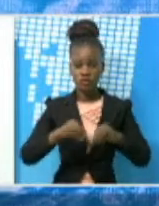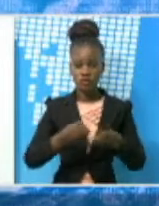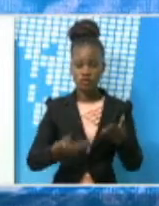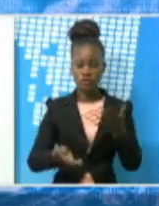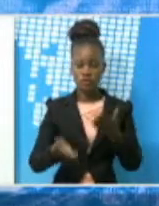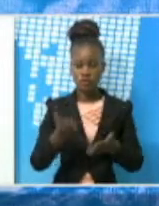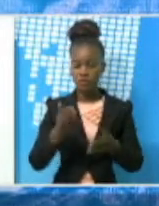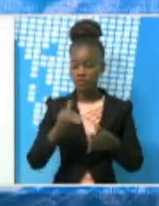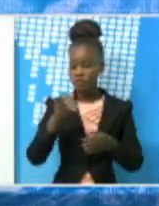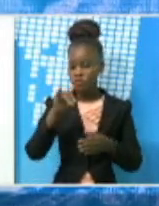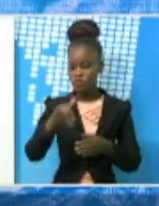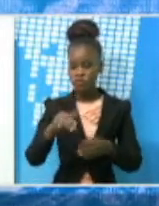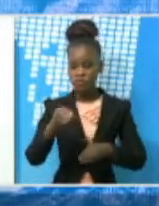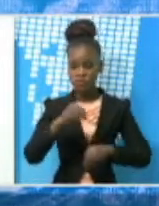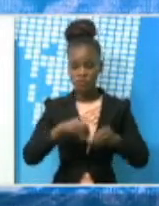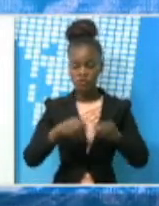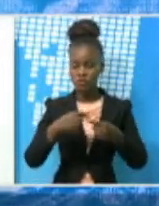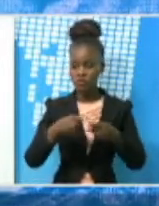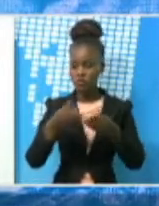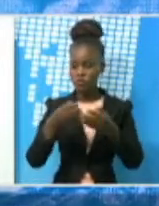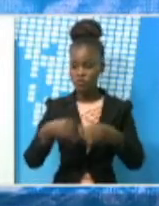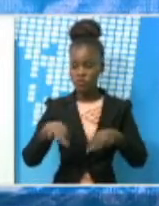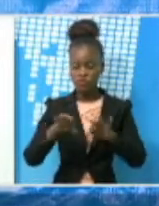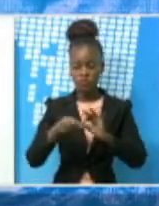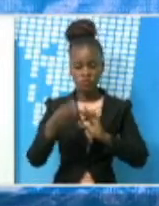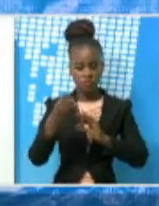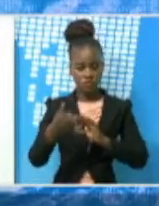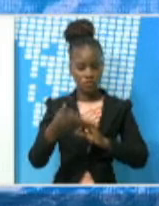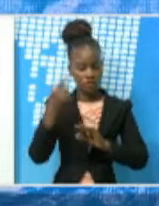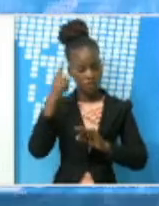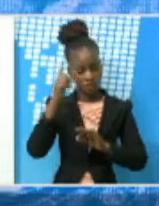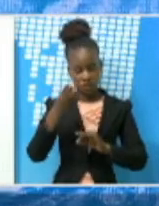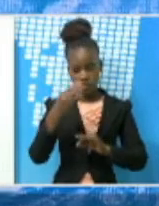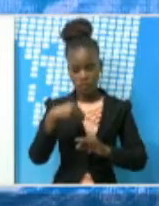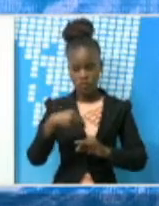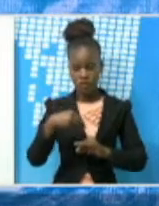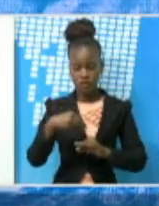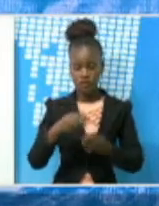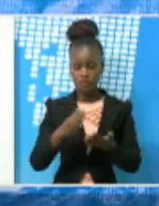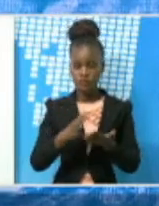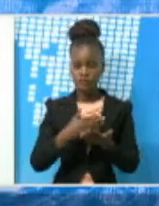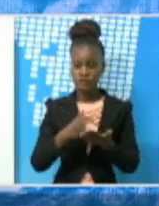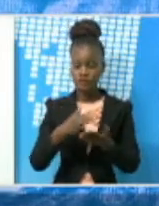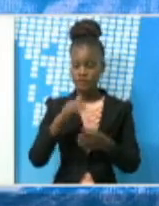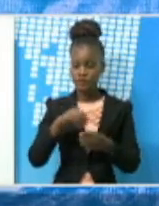its financial obligations, therefore give efficient service to